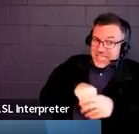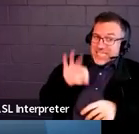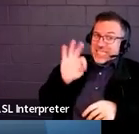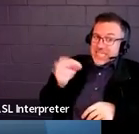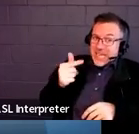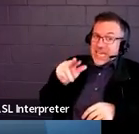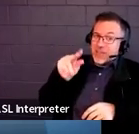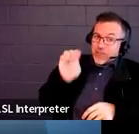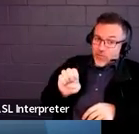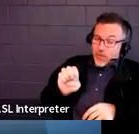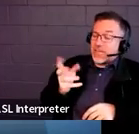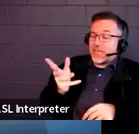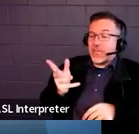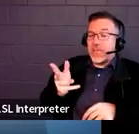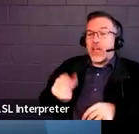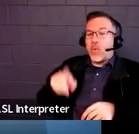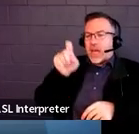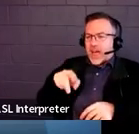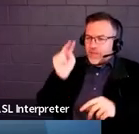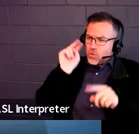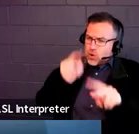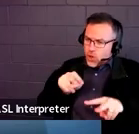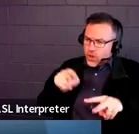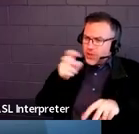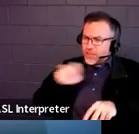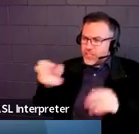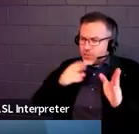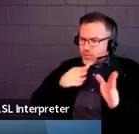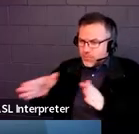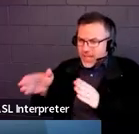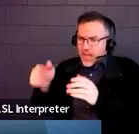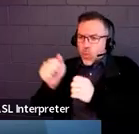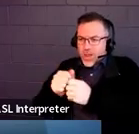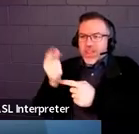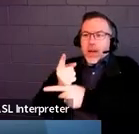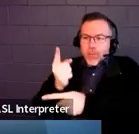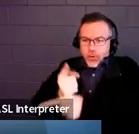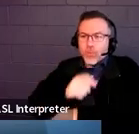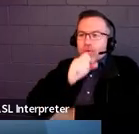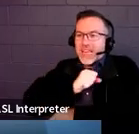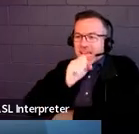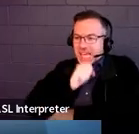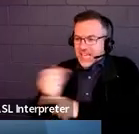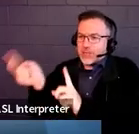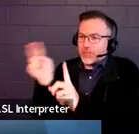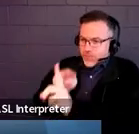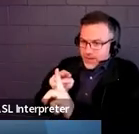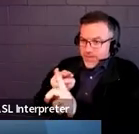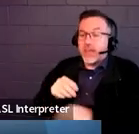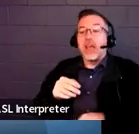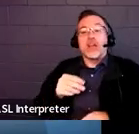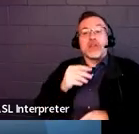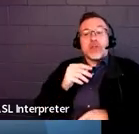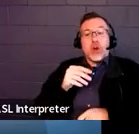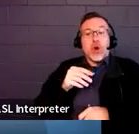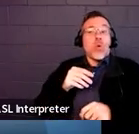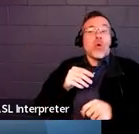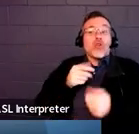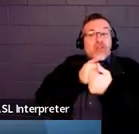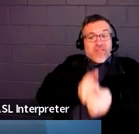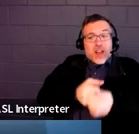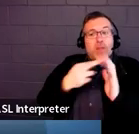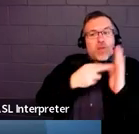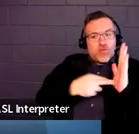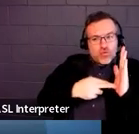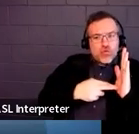and that IEP with that age-appropriate lens. So when we're looking at the rules, we are not just looking at